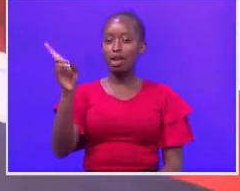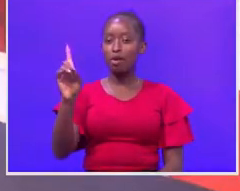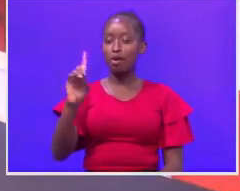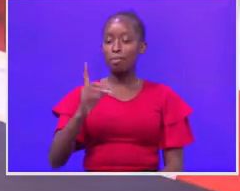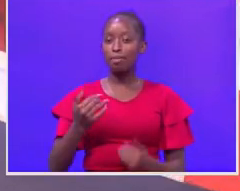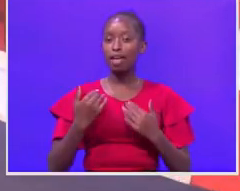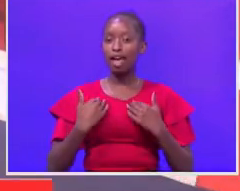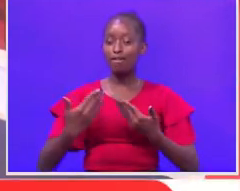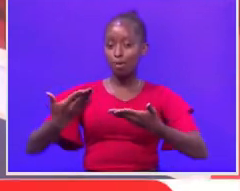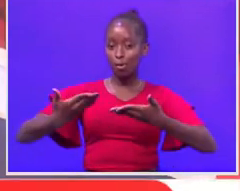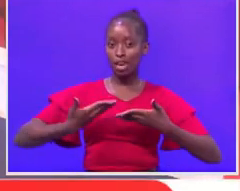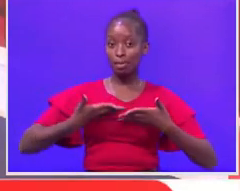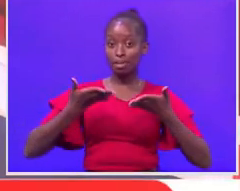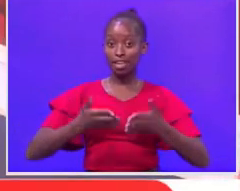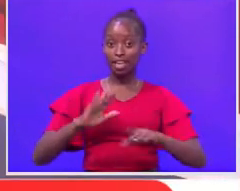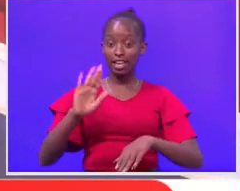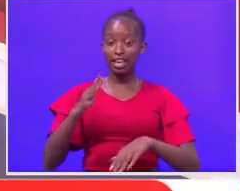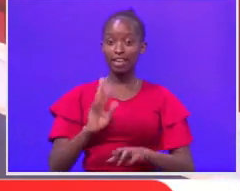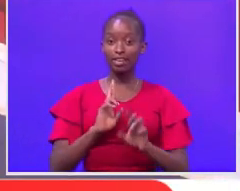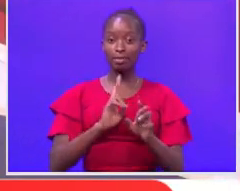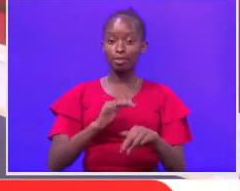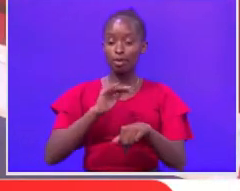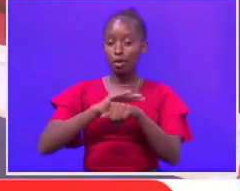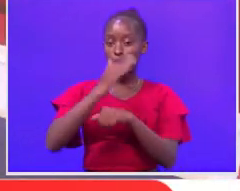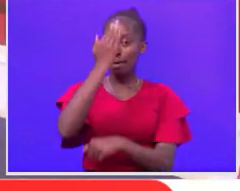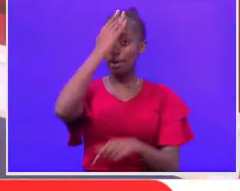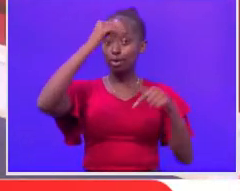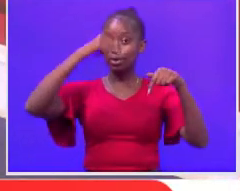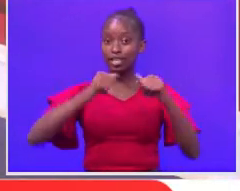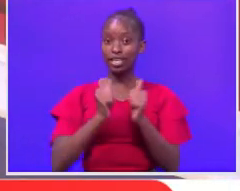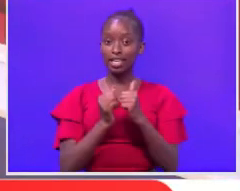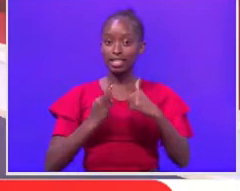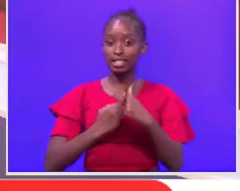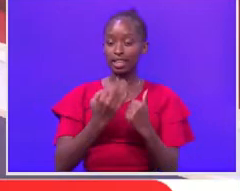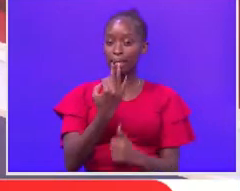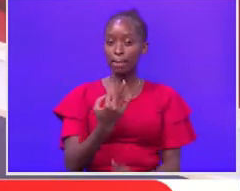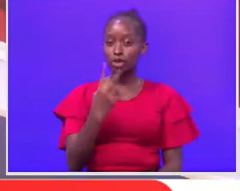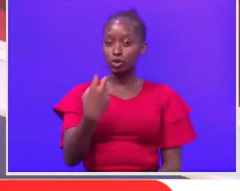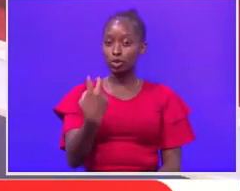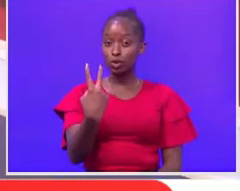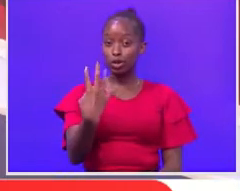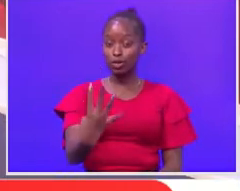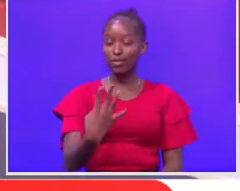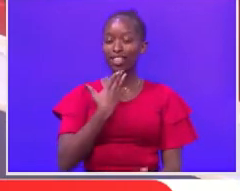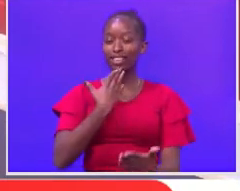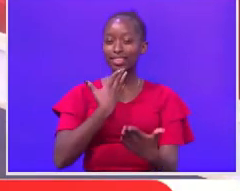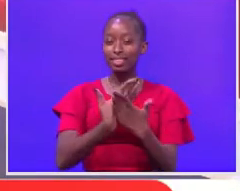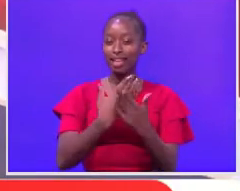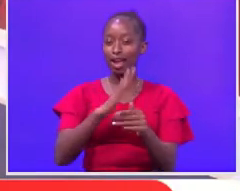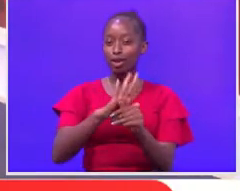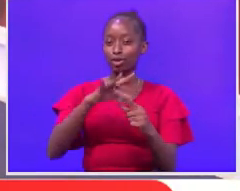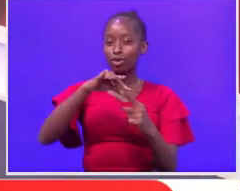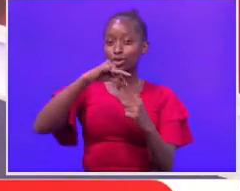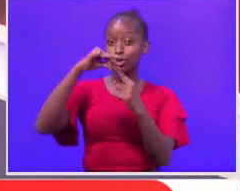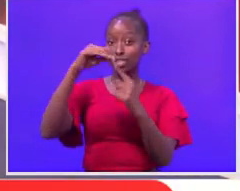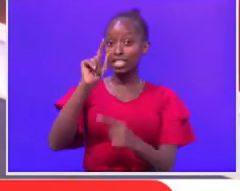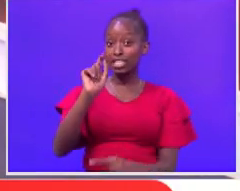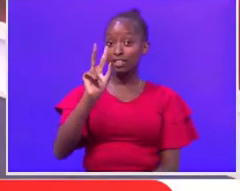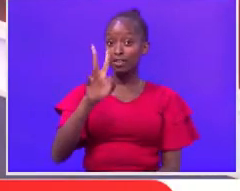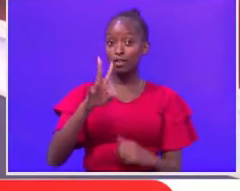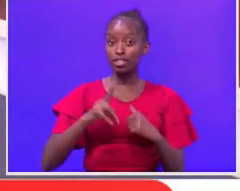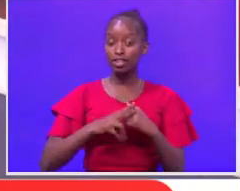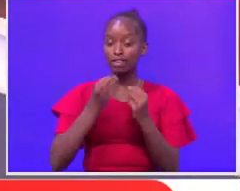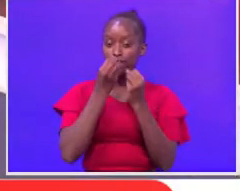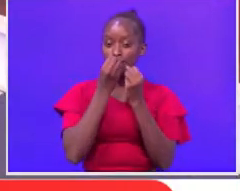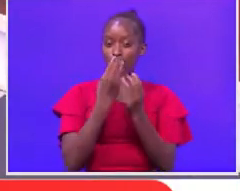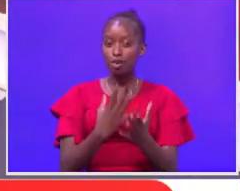to the Daily Report on this Monday, the 18th of March, 2024. And thank you so much for choosing TV47 to inform